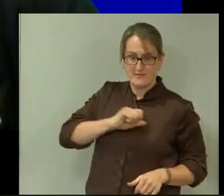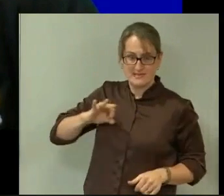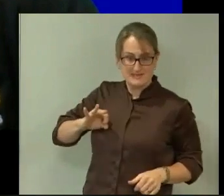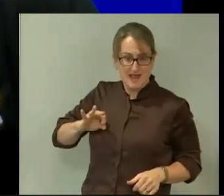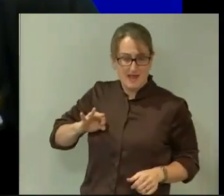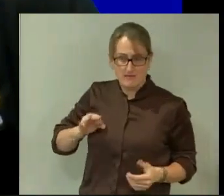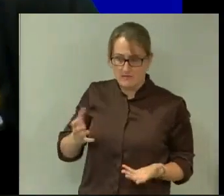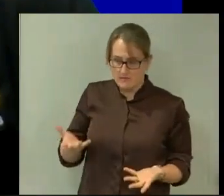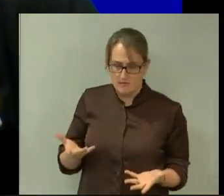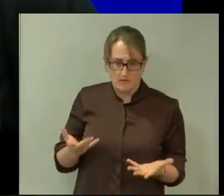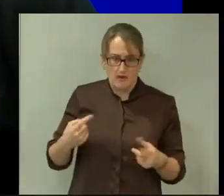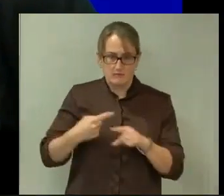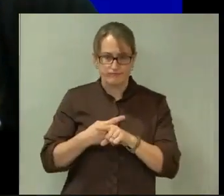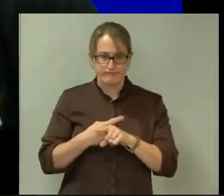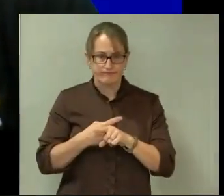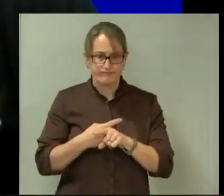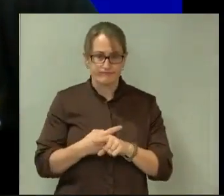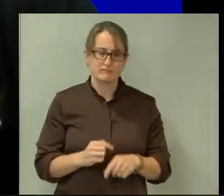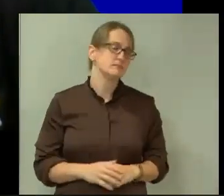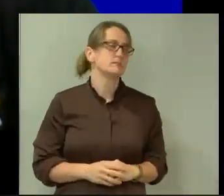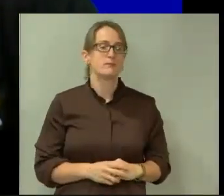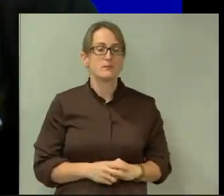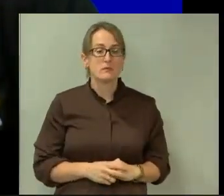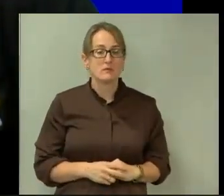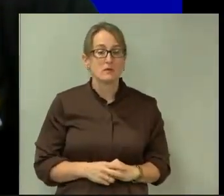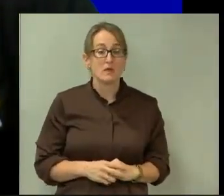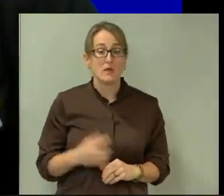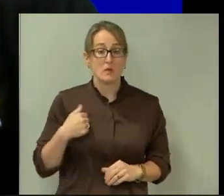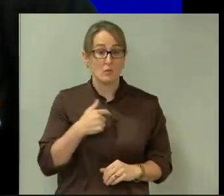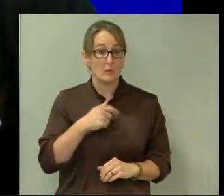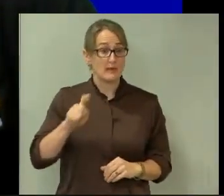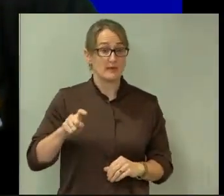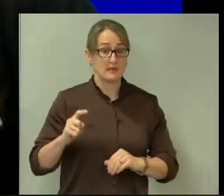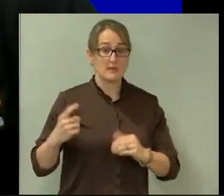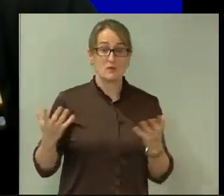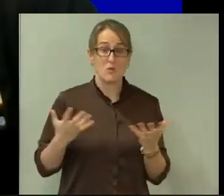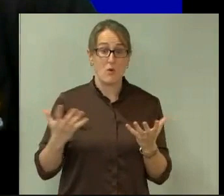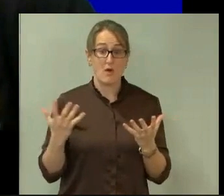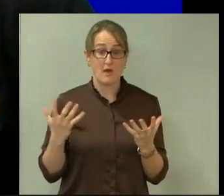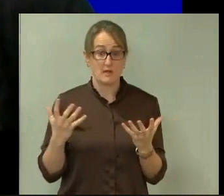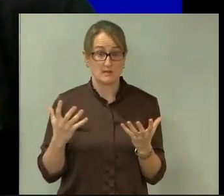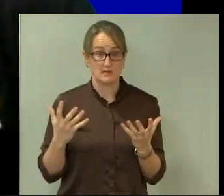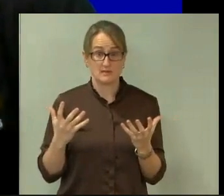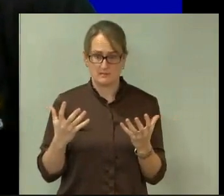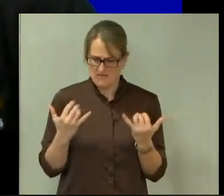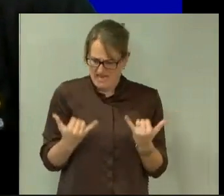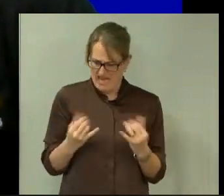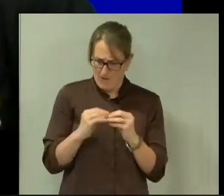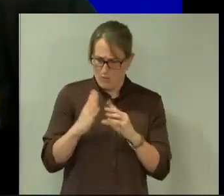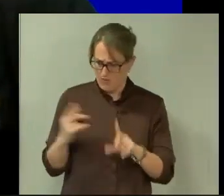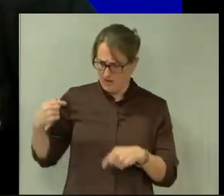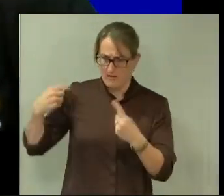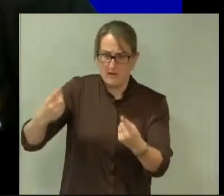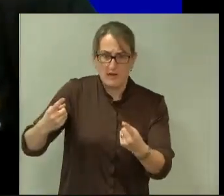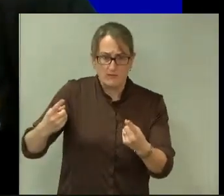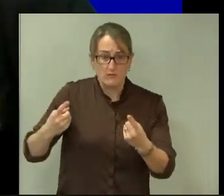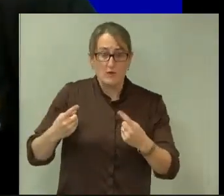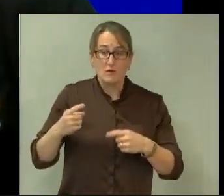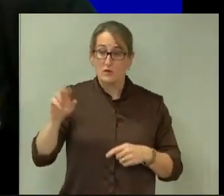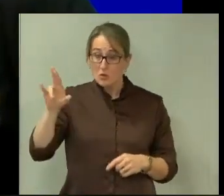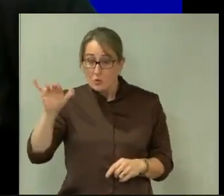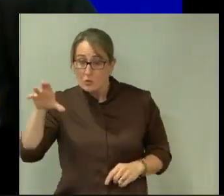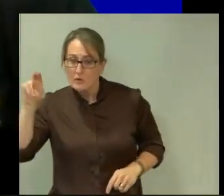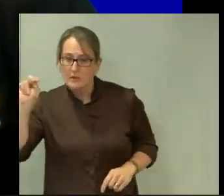We also need right now, more than ever, all of us, all of the unions, all of our